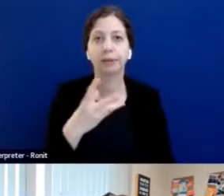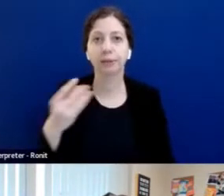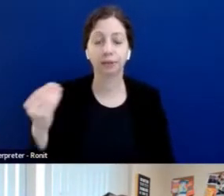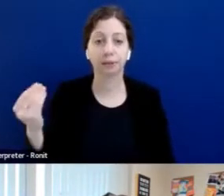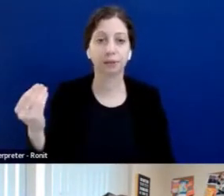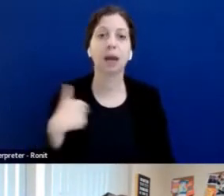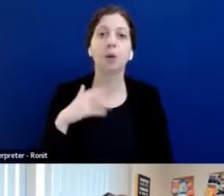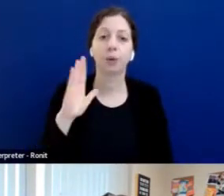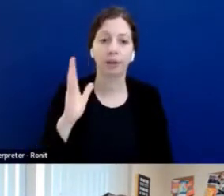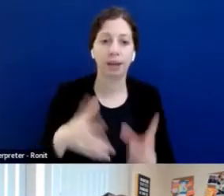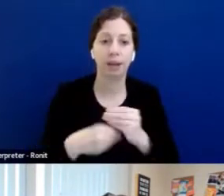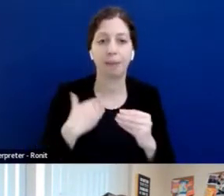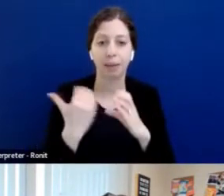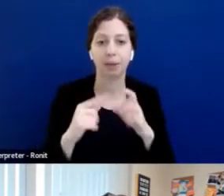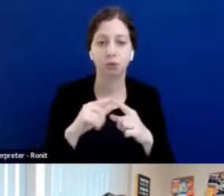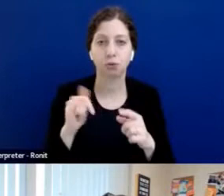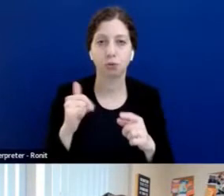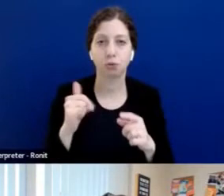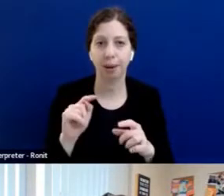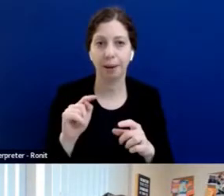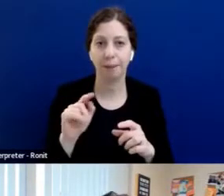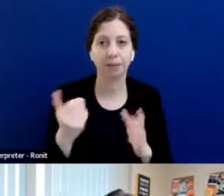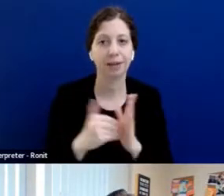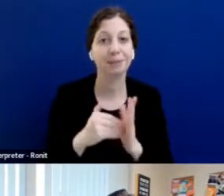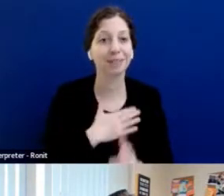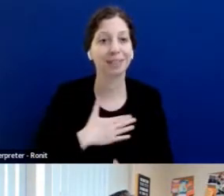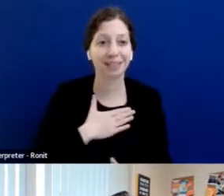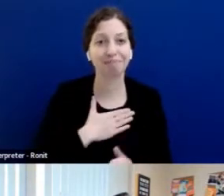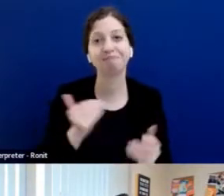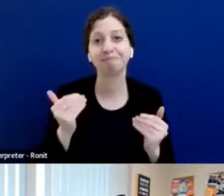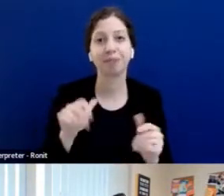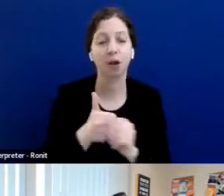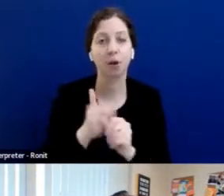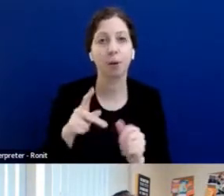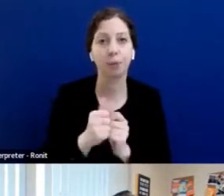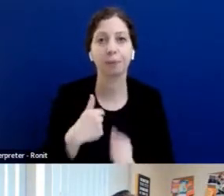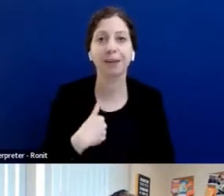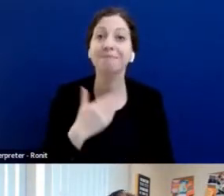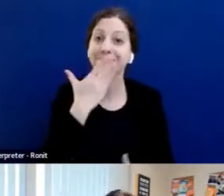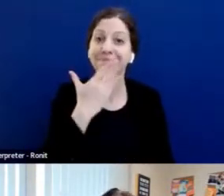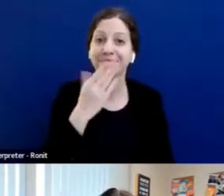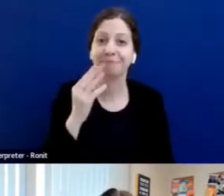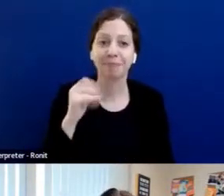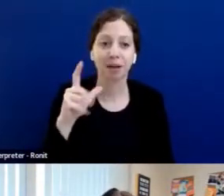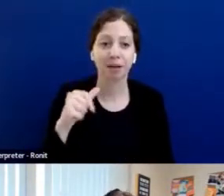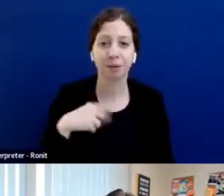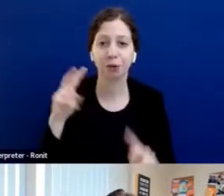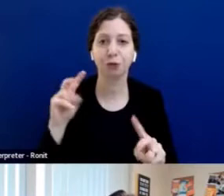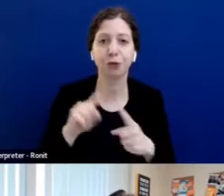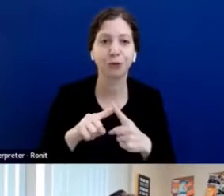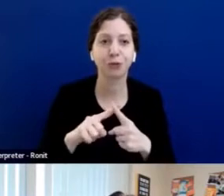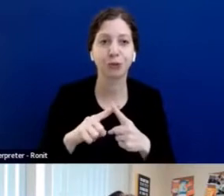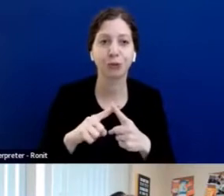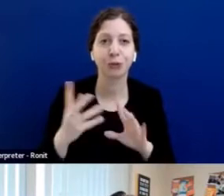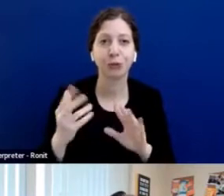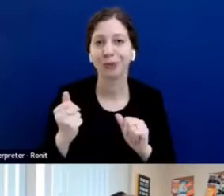I will put my email in the chat box once again, and please don't hesitate to follow up with me. Thanks, Monica. I'm looking forward to a few